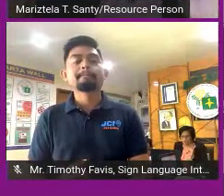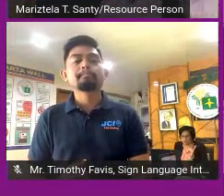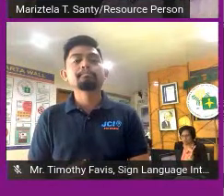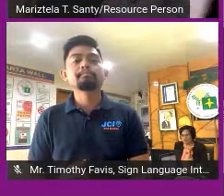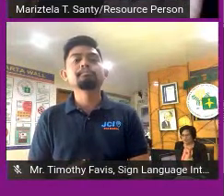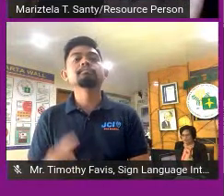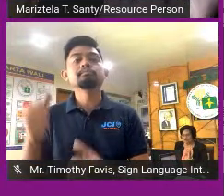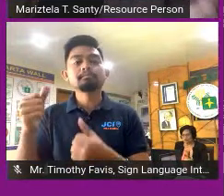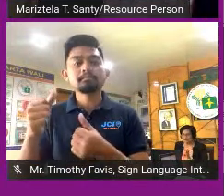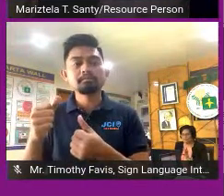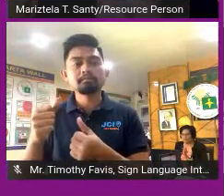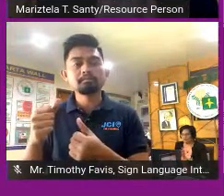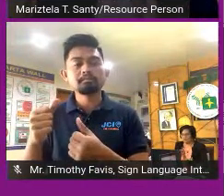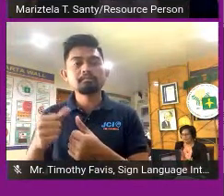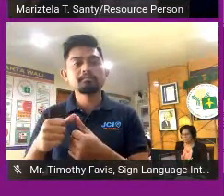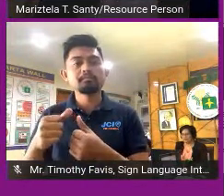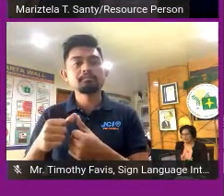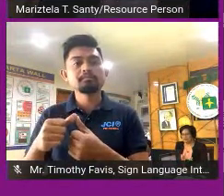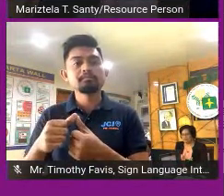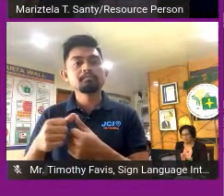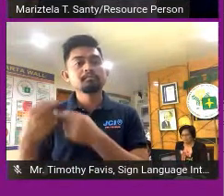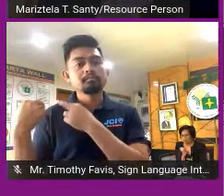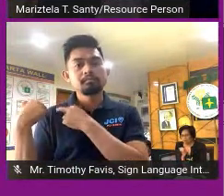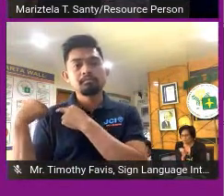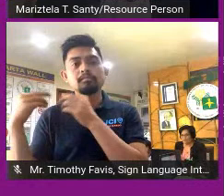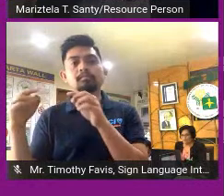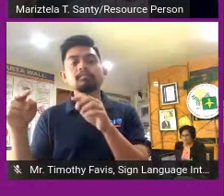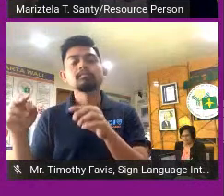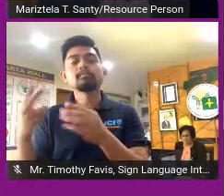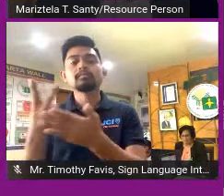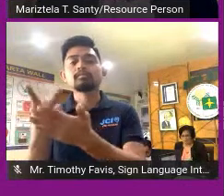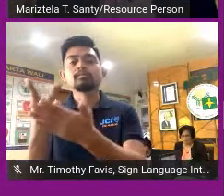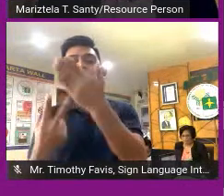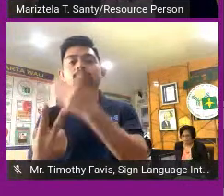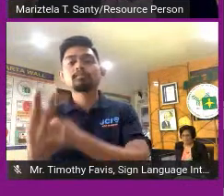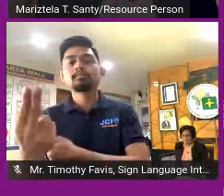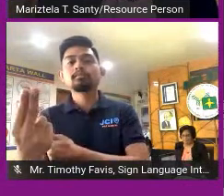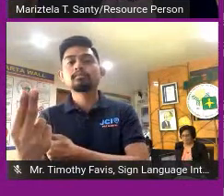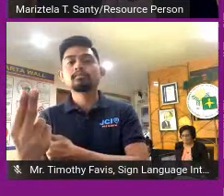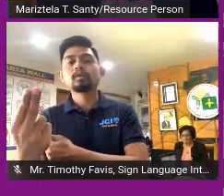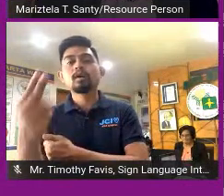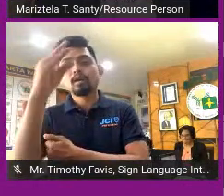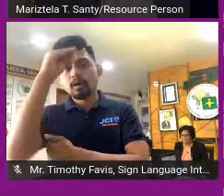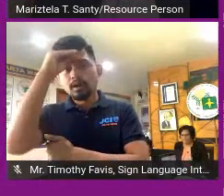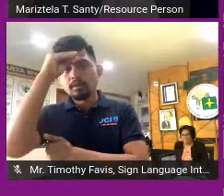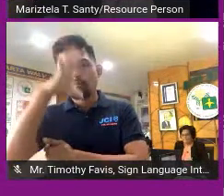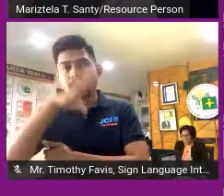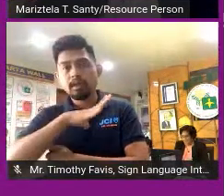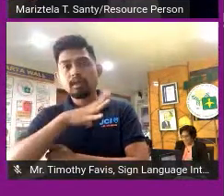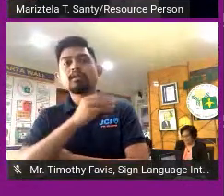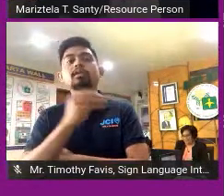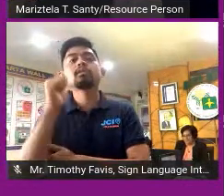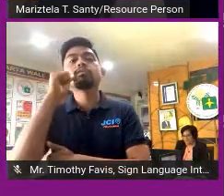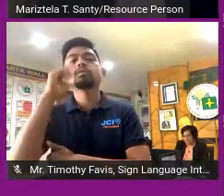we have also to know the roles of both men and women.